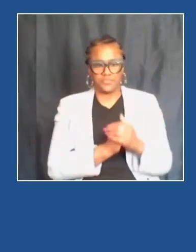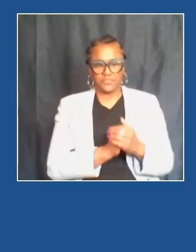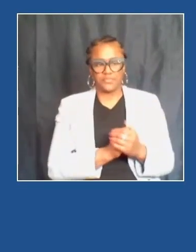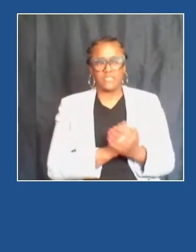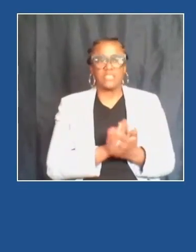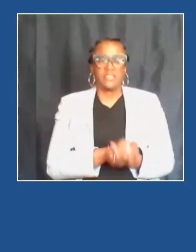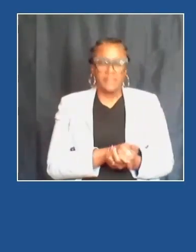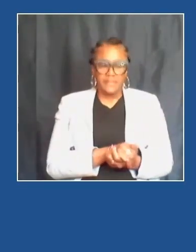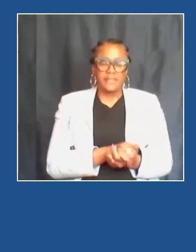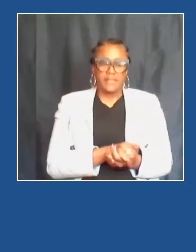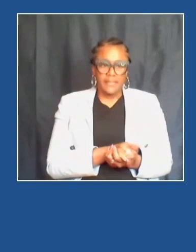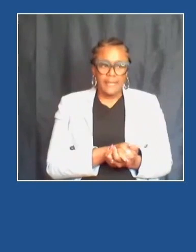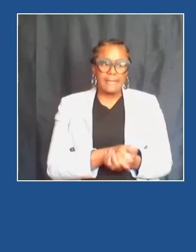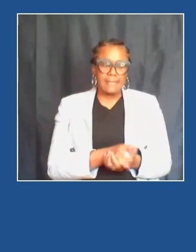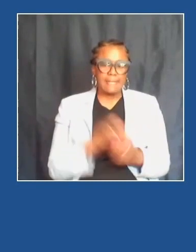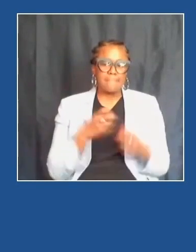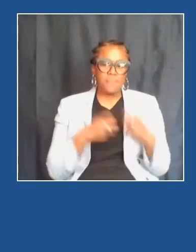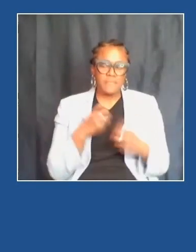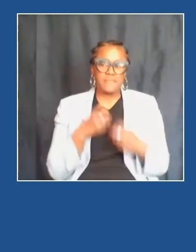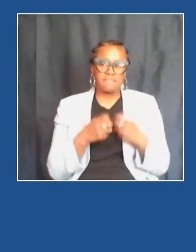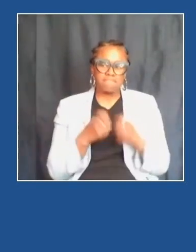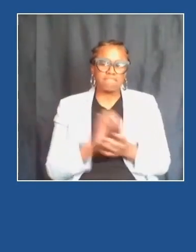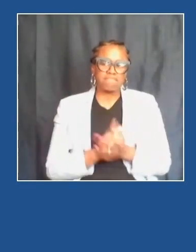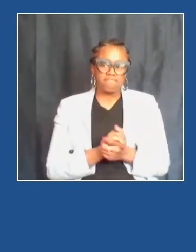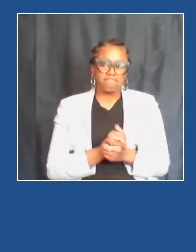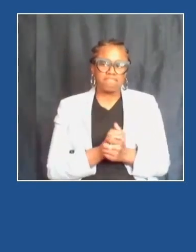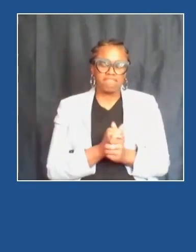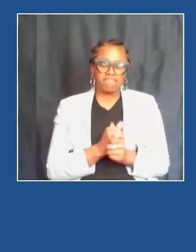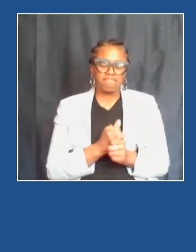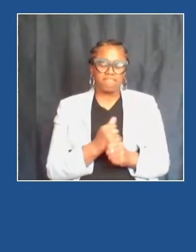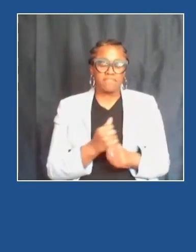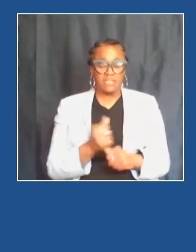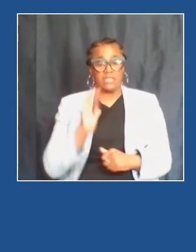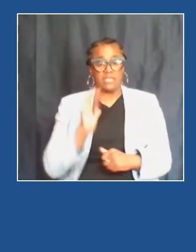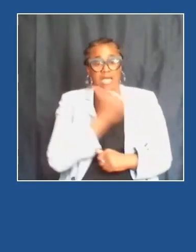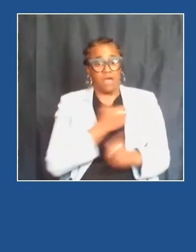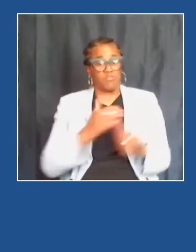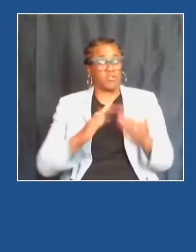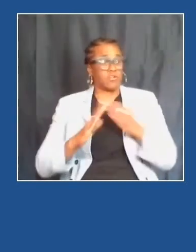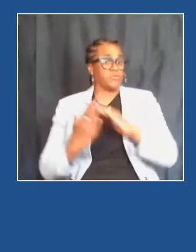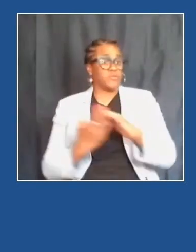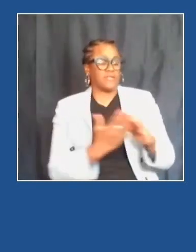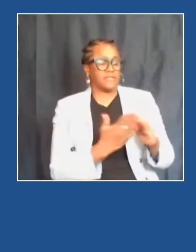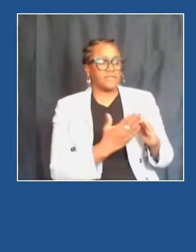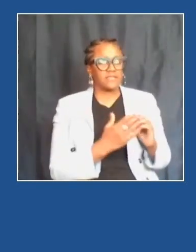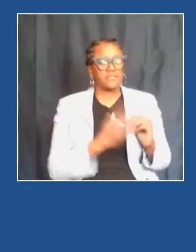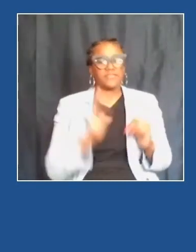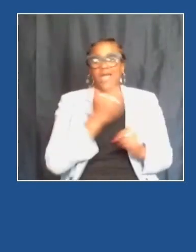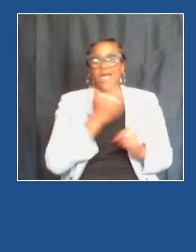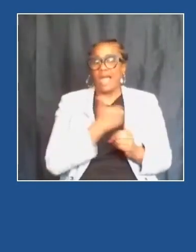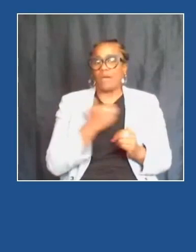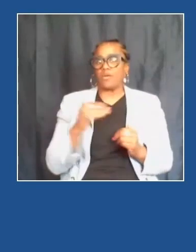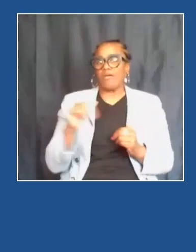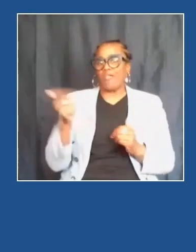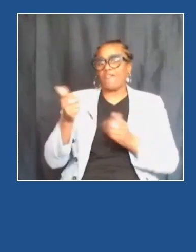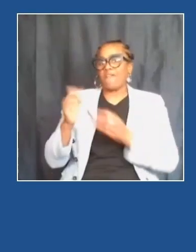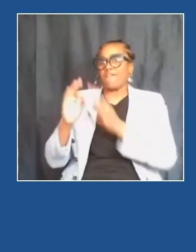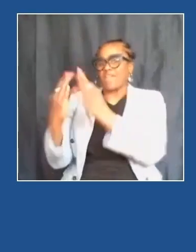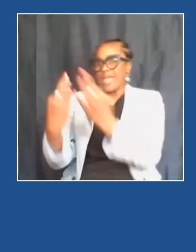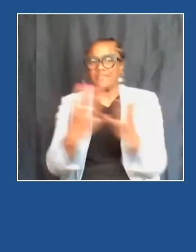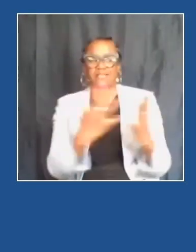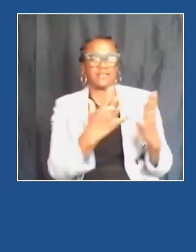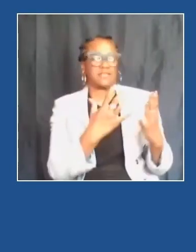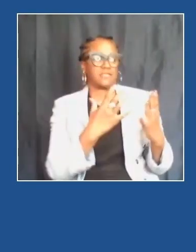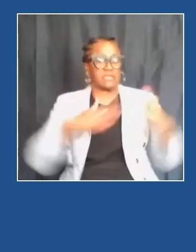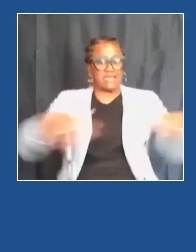Here's the problem. The problem is that in our communities, in our extended families, our neighborhoods,